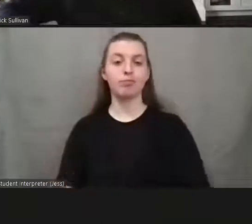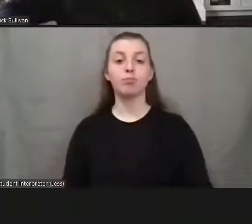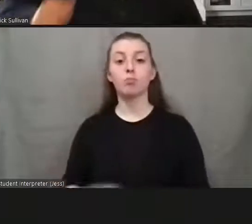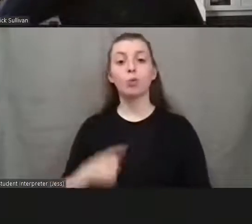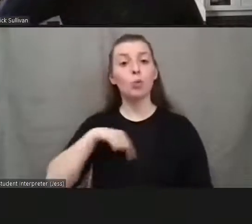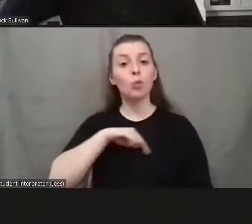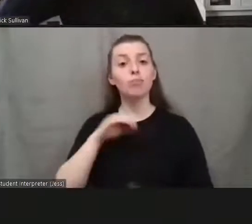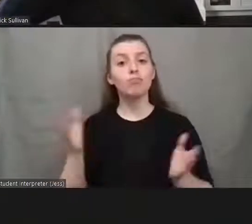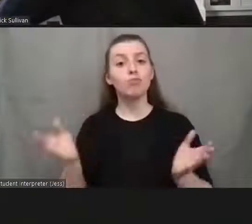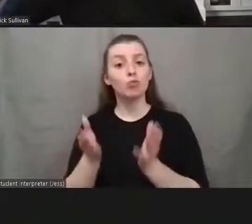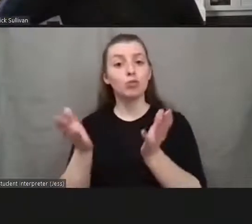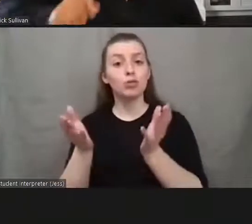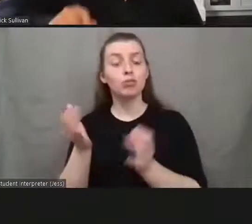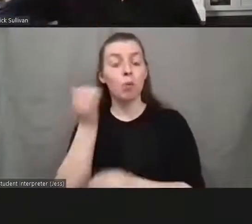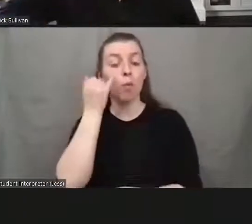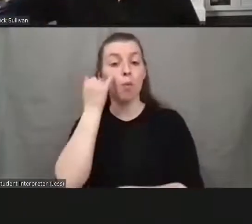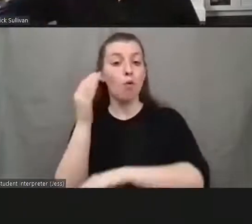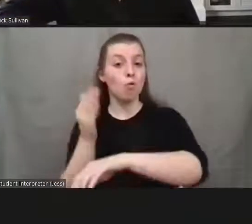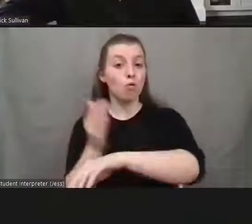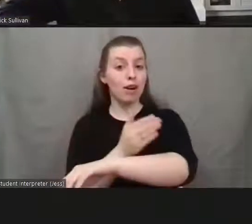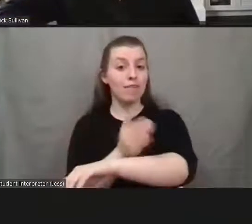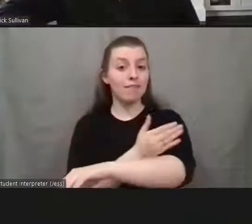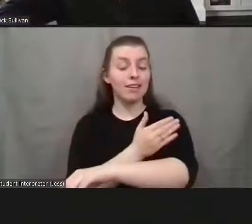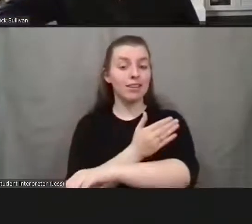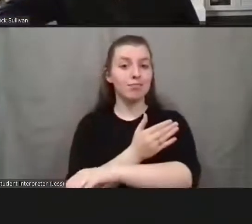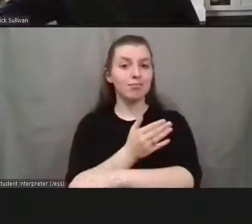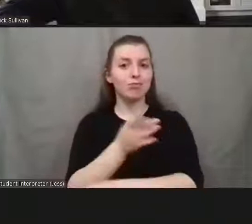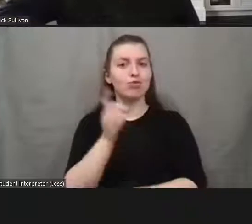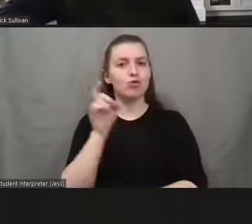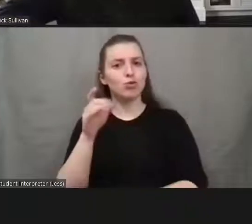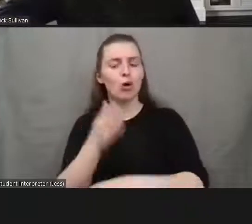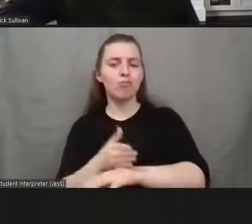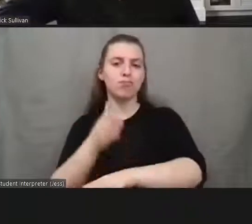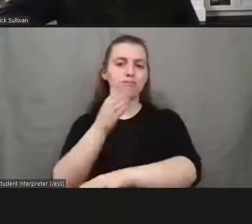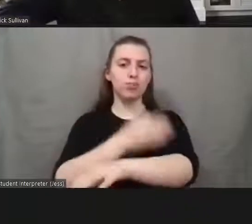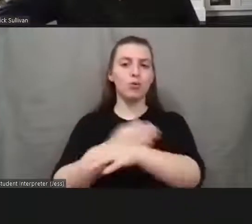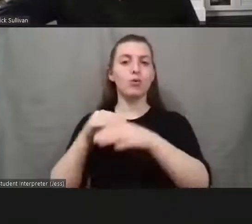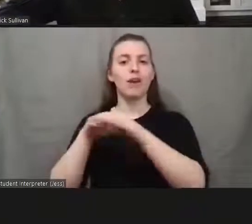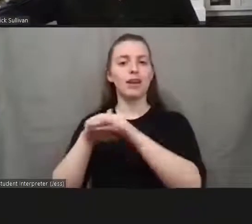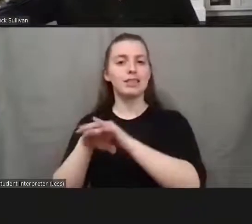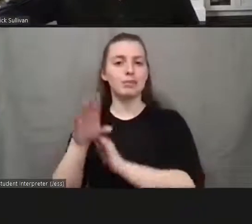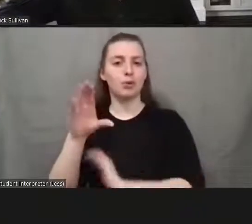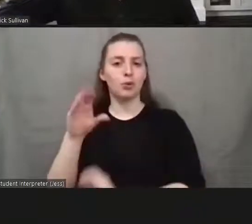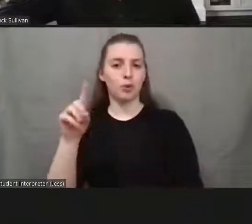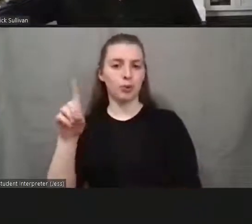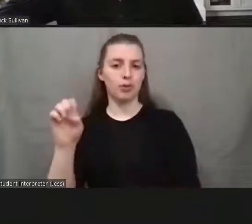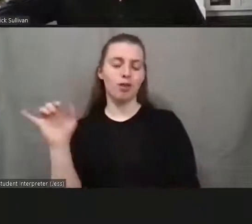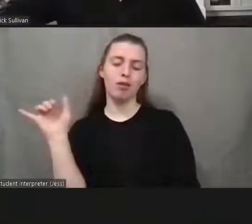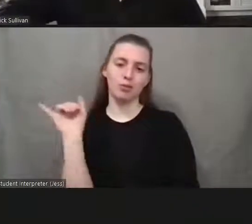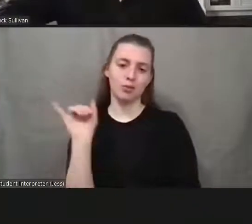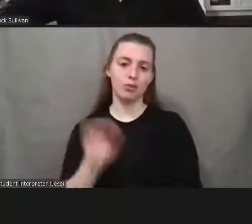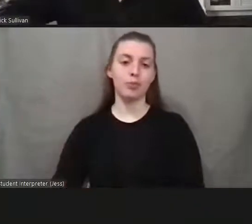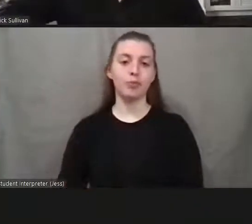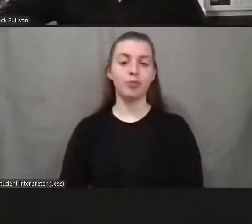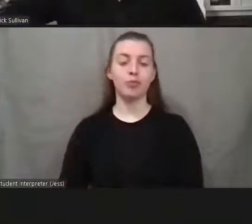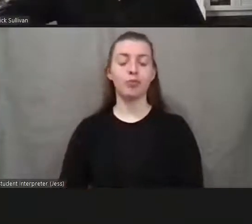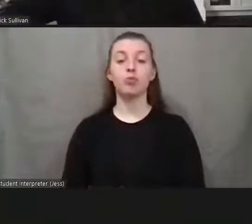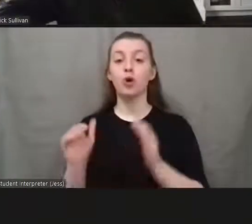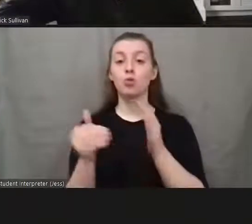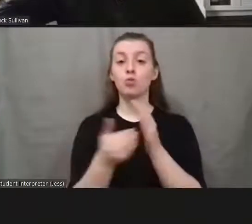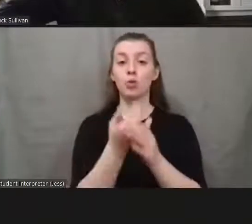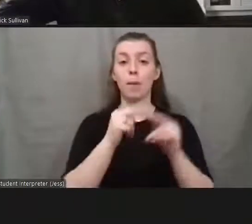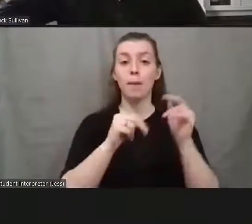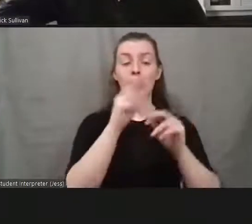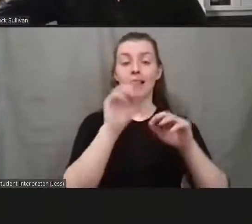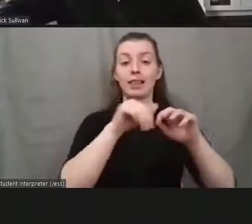renovation, you're going to have to do some accessibility upgrades at the same time. And you know, any new building would have to be built accessibly. And